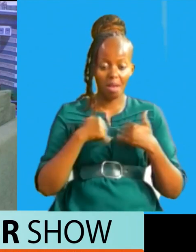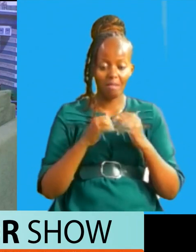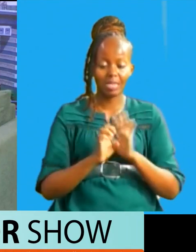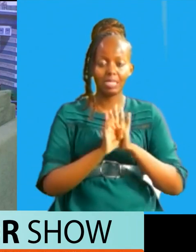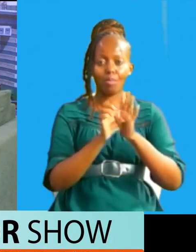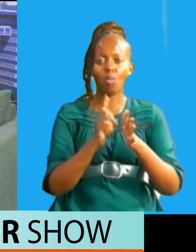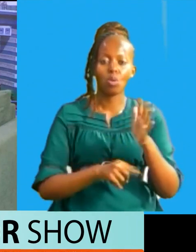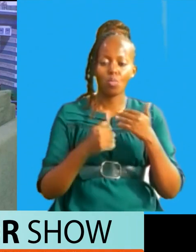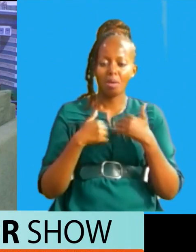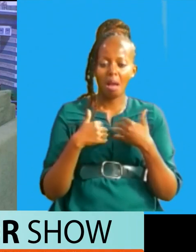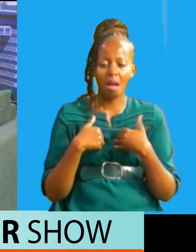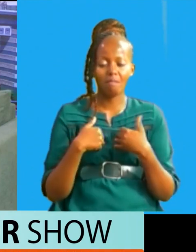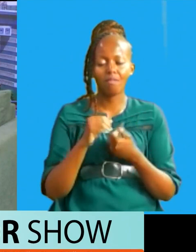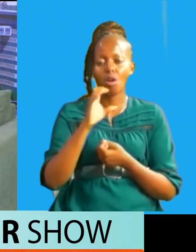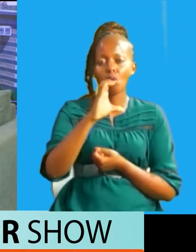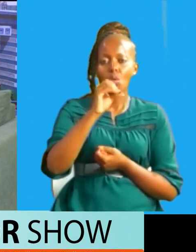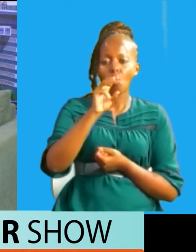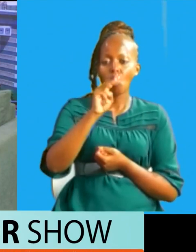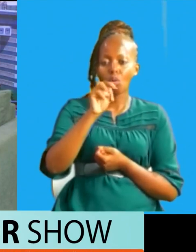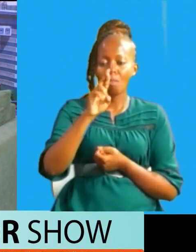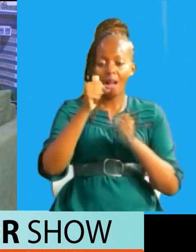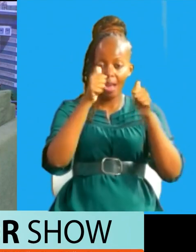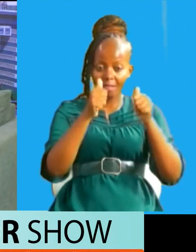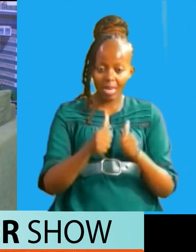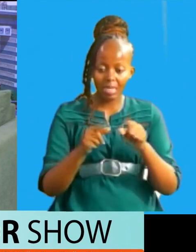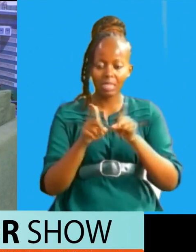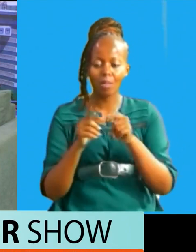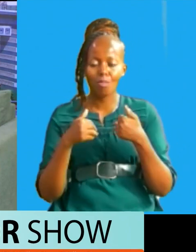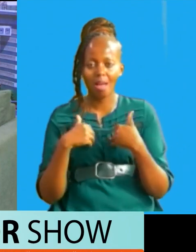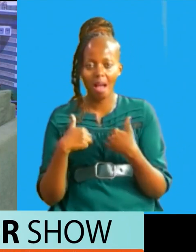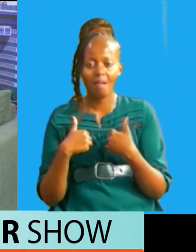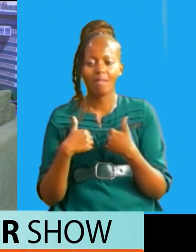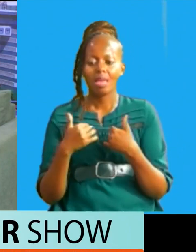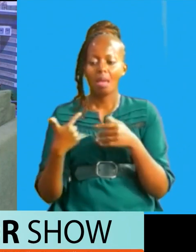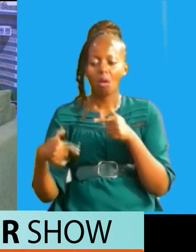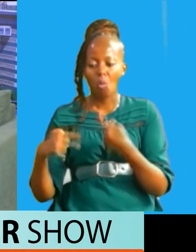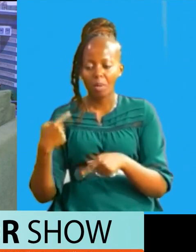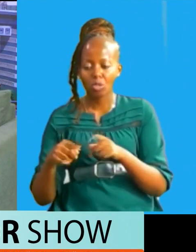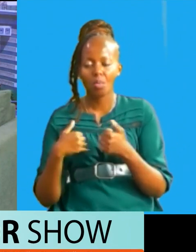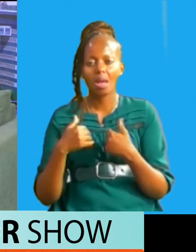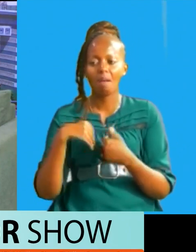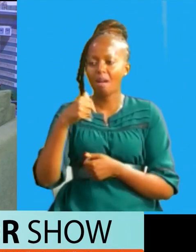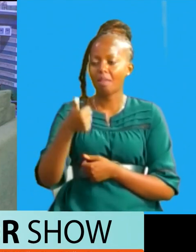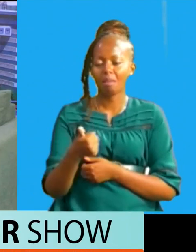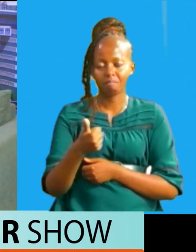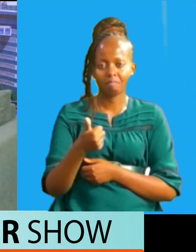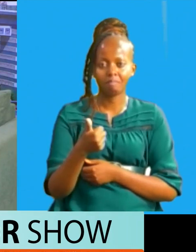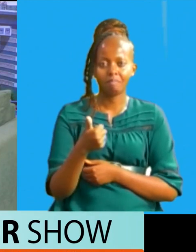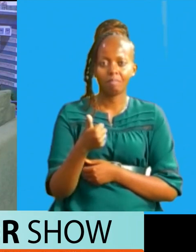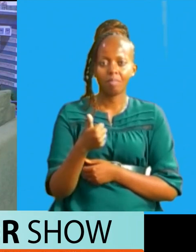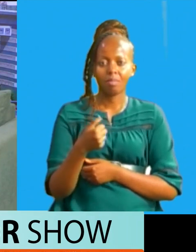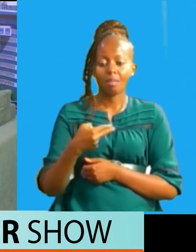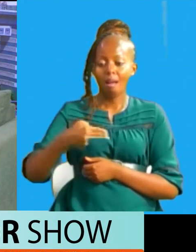have commercial modeling, we have pageantry modeling, we have pads modeling, we have high